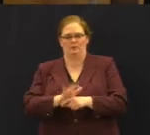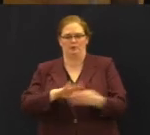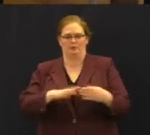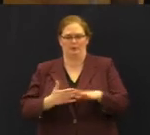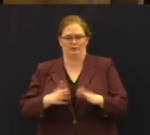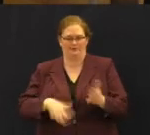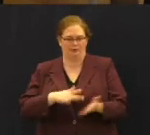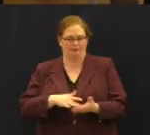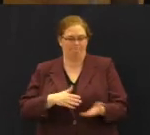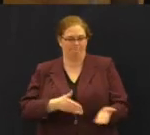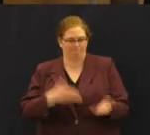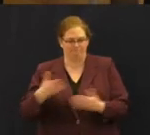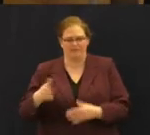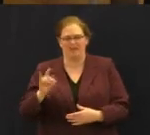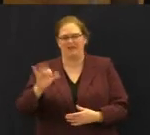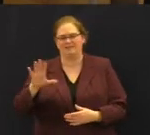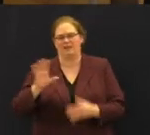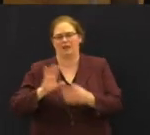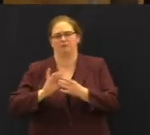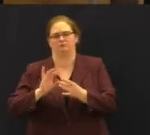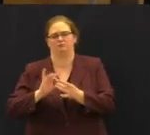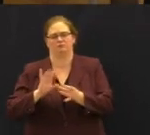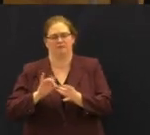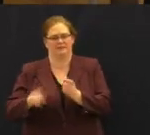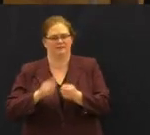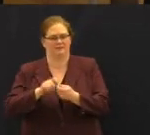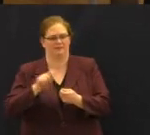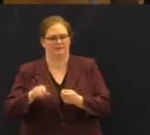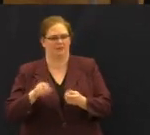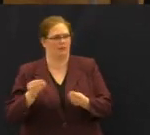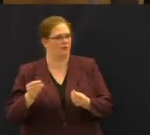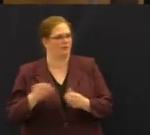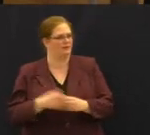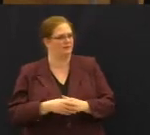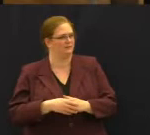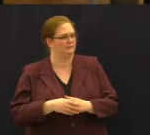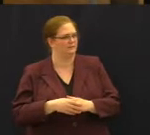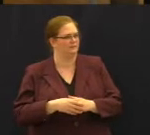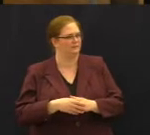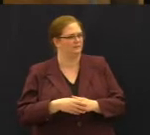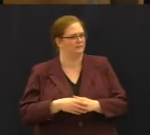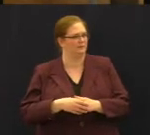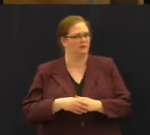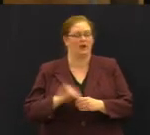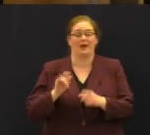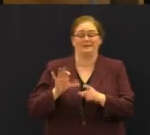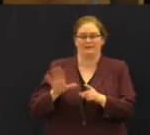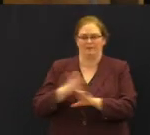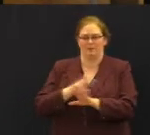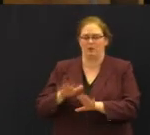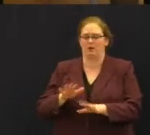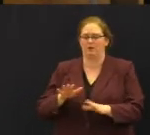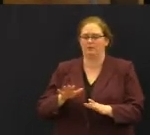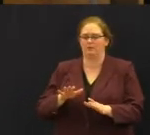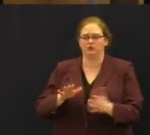I'll let Isaac talk a little bit about the specifics of that. Yep. And Isaac, before, Isaac,